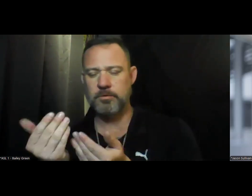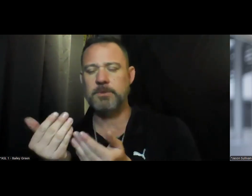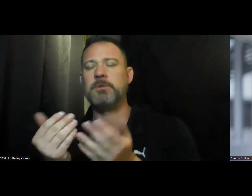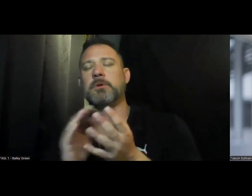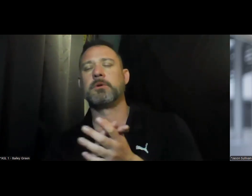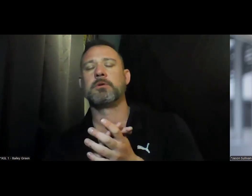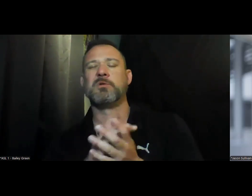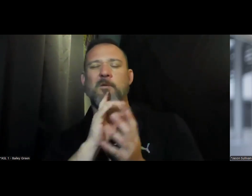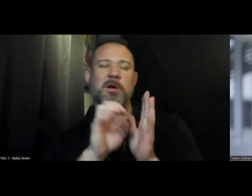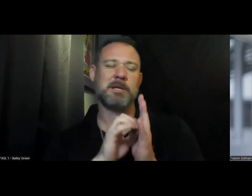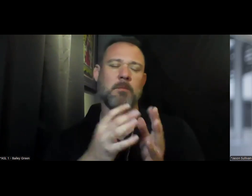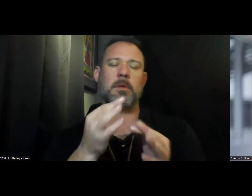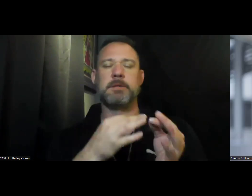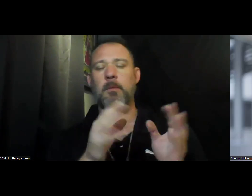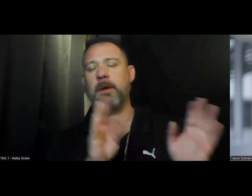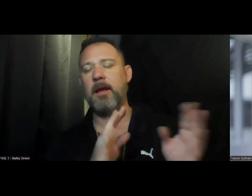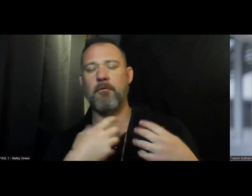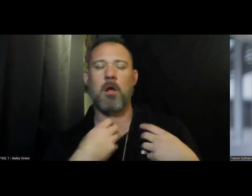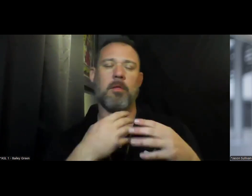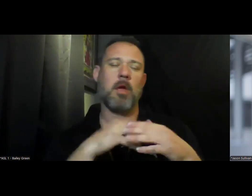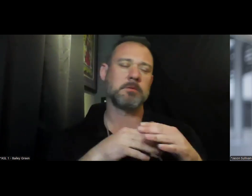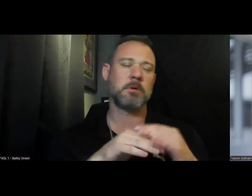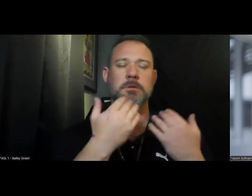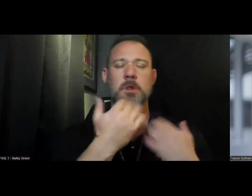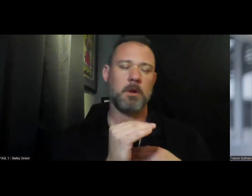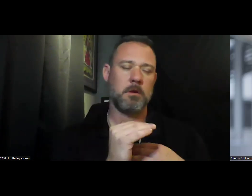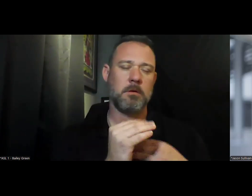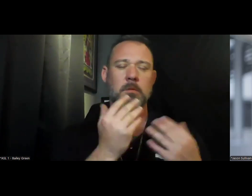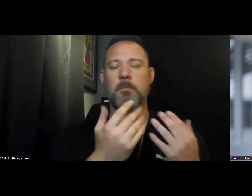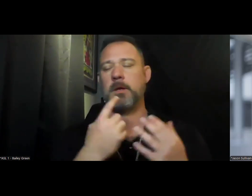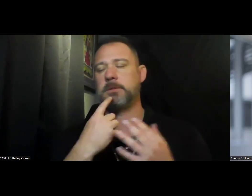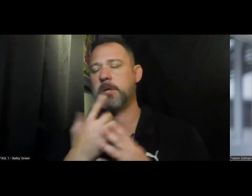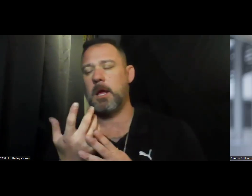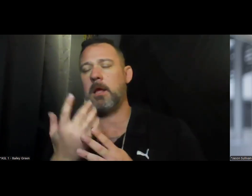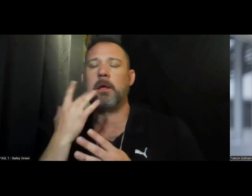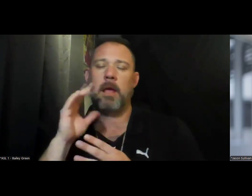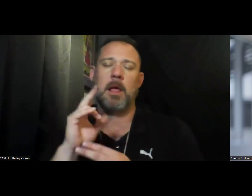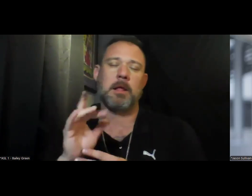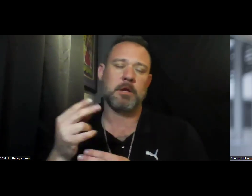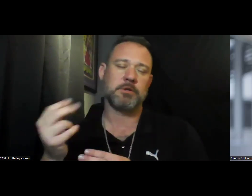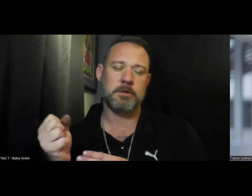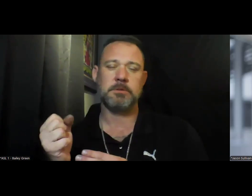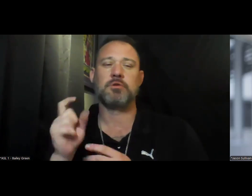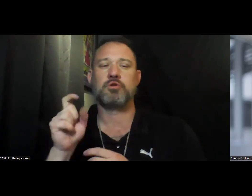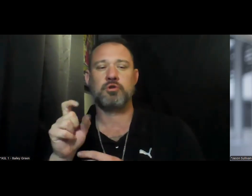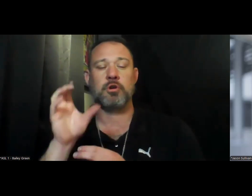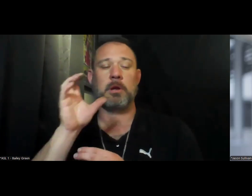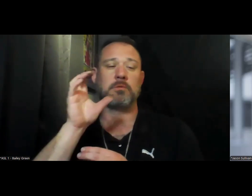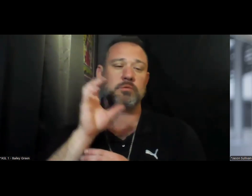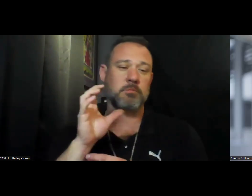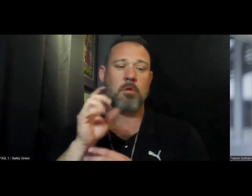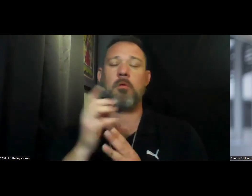example, instead of saying behavioral health access is limited, we might say something like Cal HHS should explore